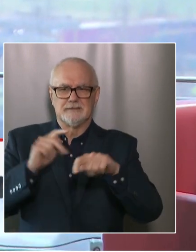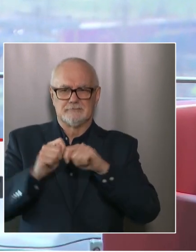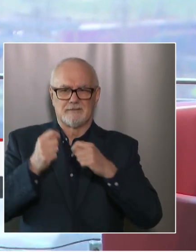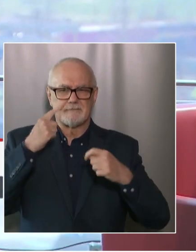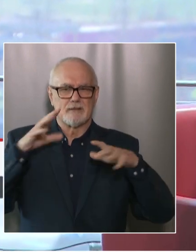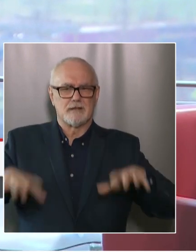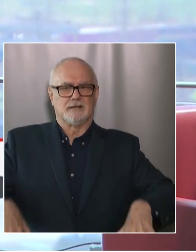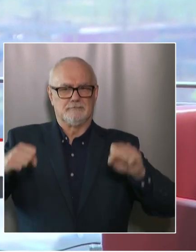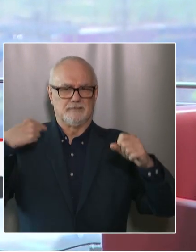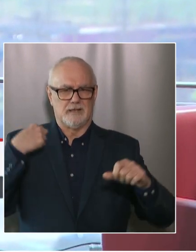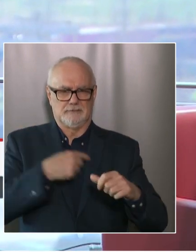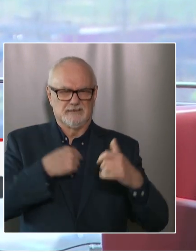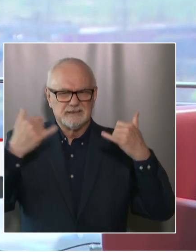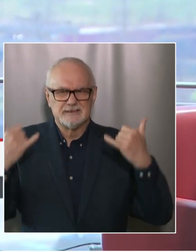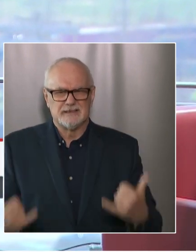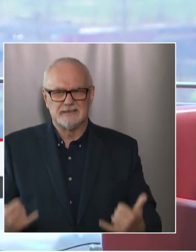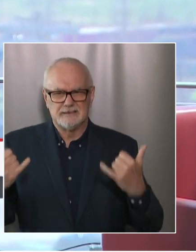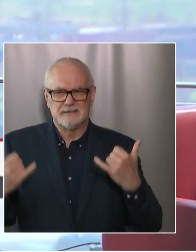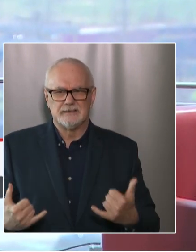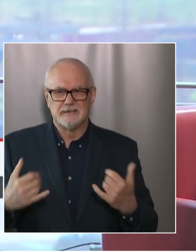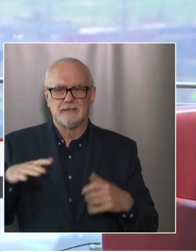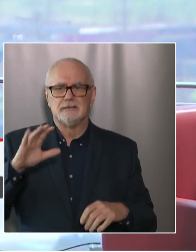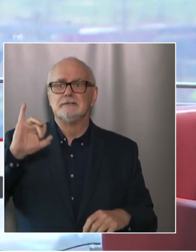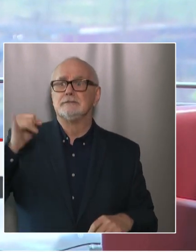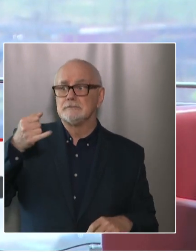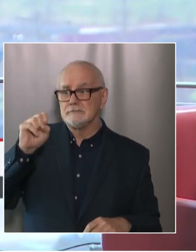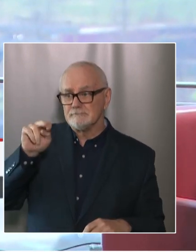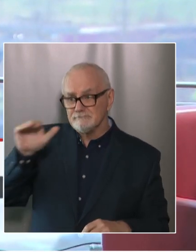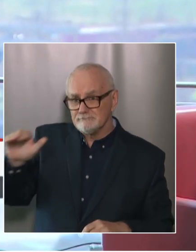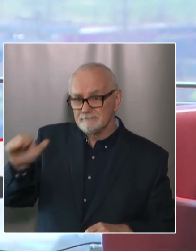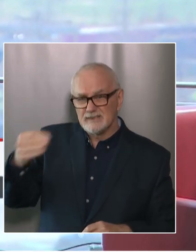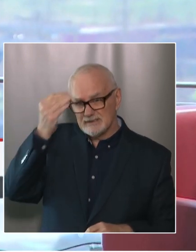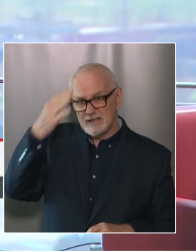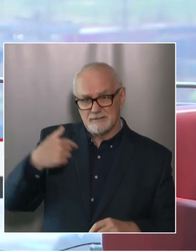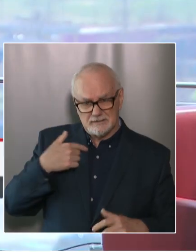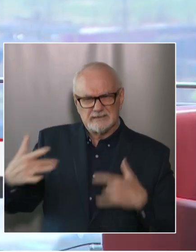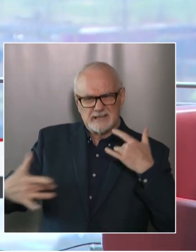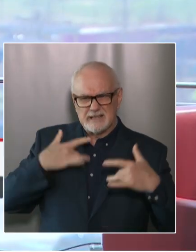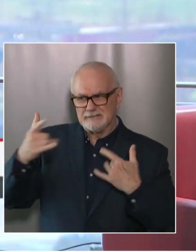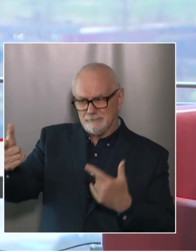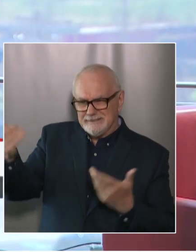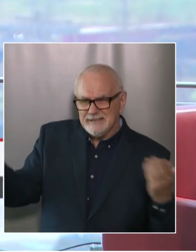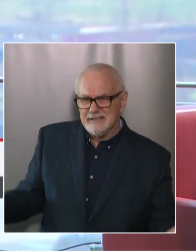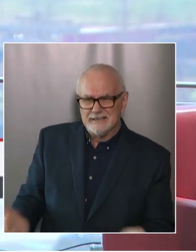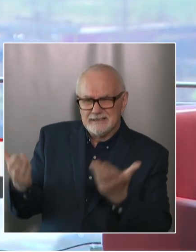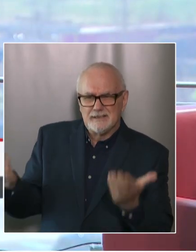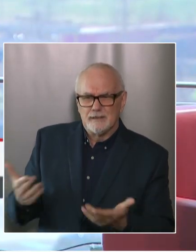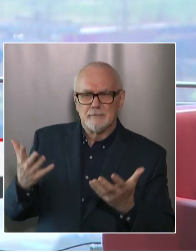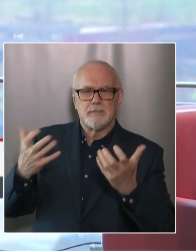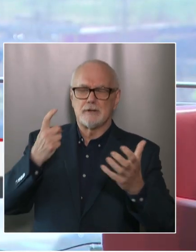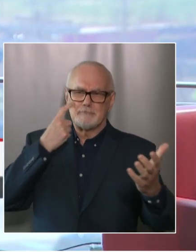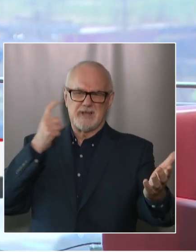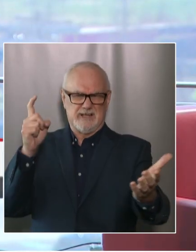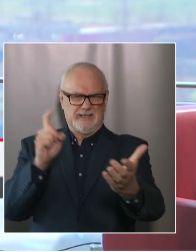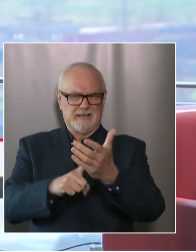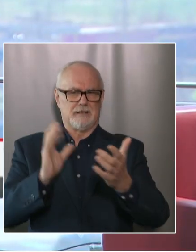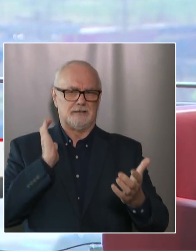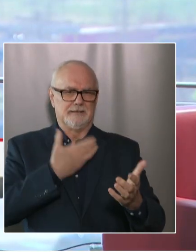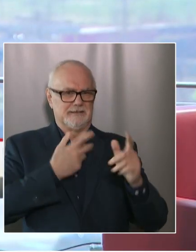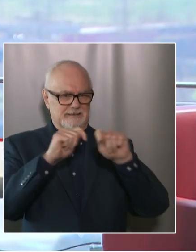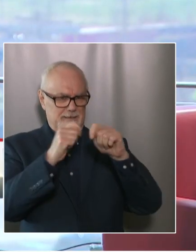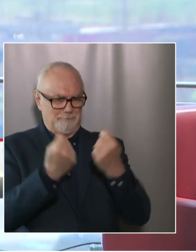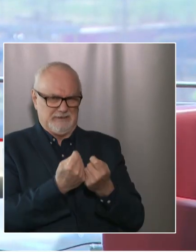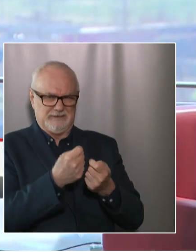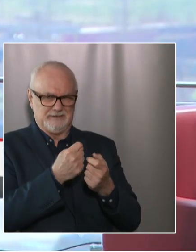Jason, we're extremely excited to have you here, but I also want to recognize and thank our longtime friend, Gregory McCarthy, for his leadership